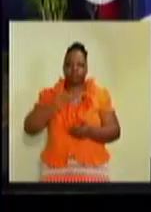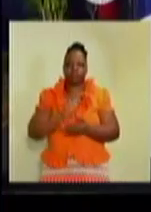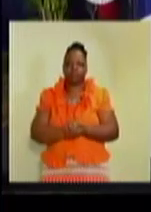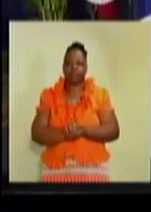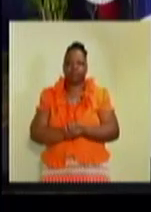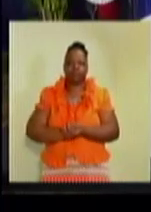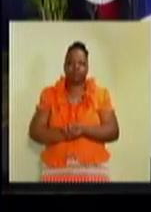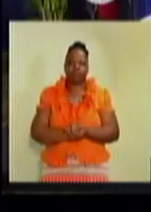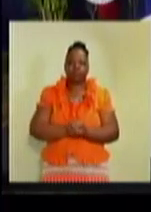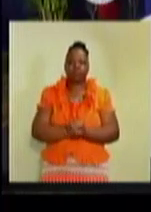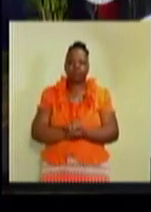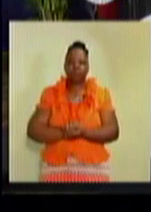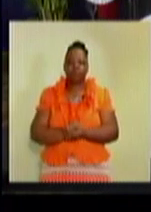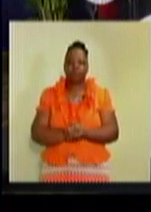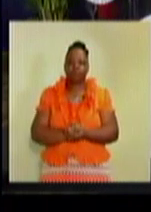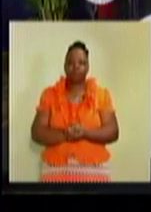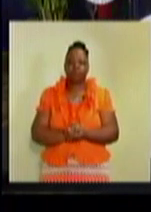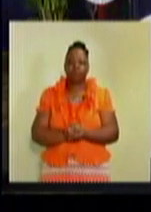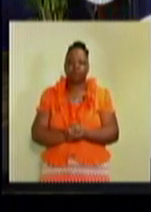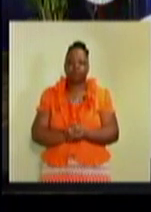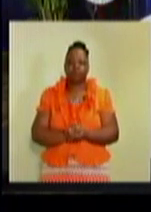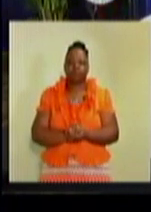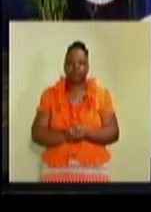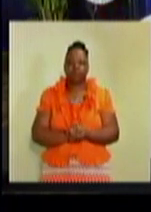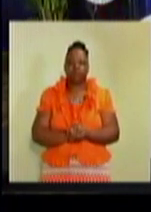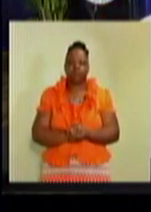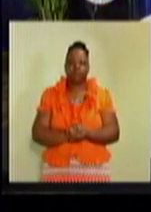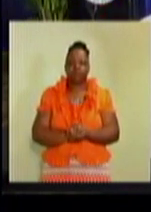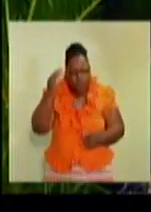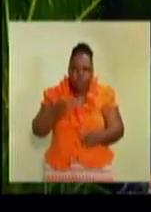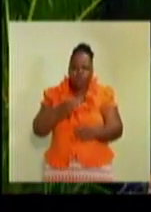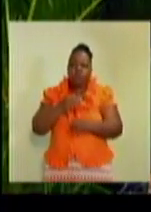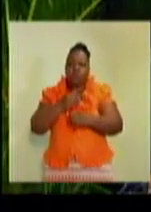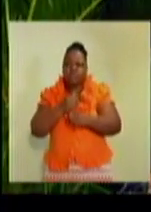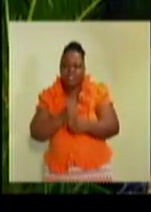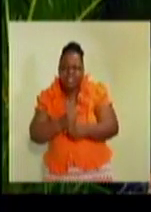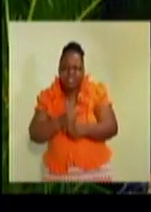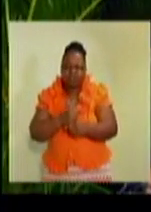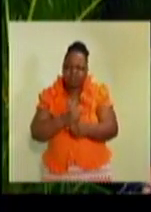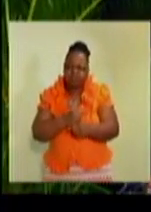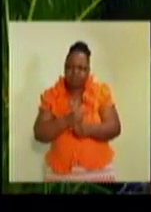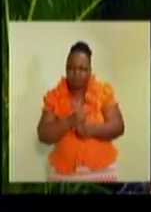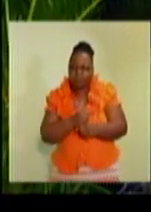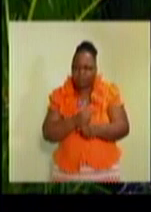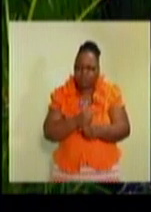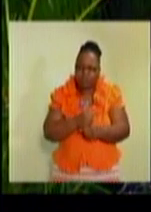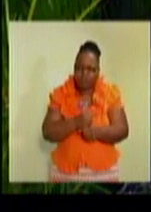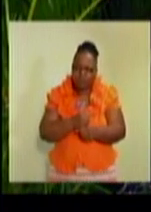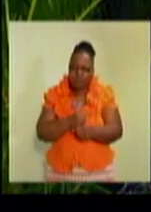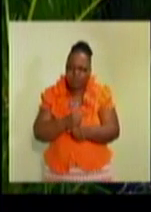of Finance and the Economy, Joel Jack, reminded the public about the request during the THA Post-Executive Council media